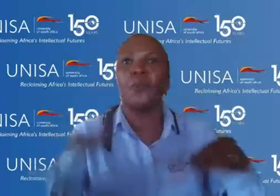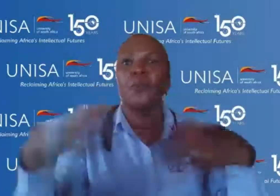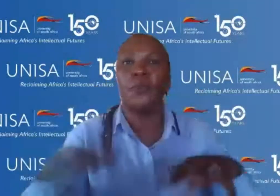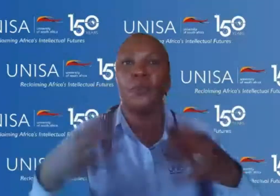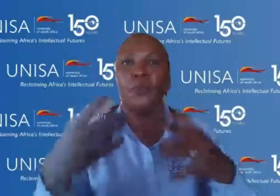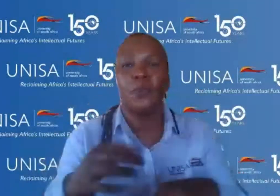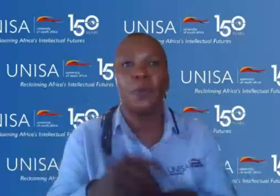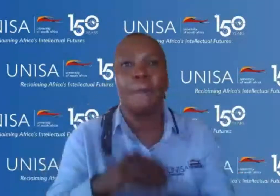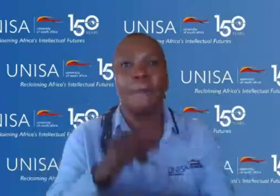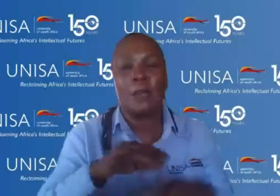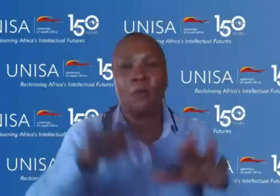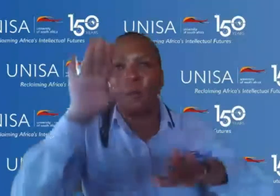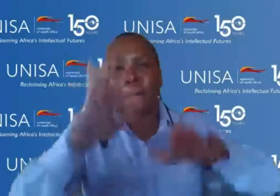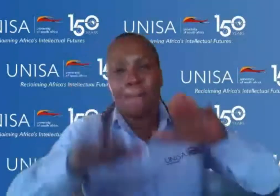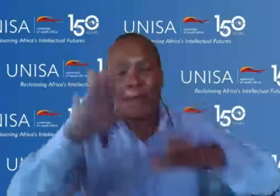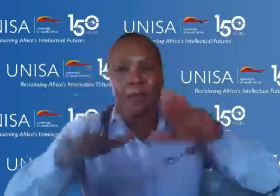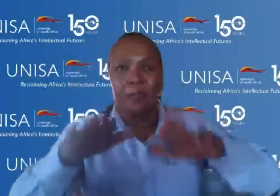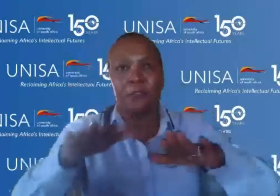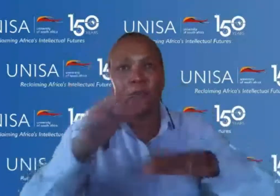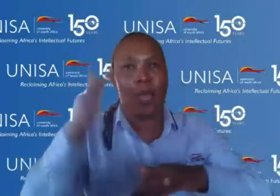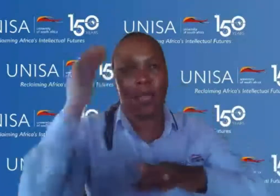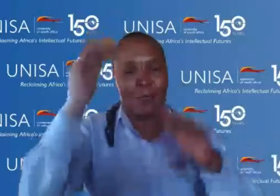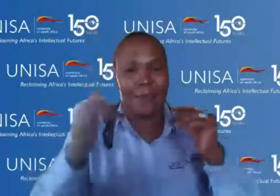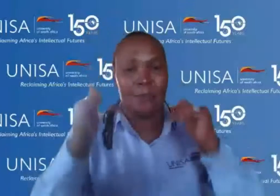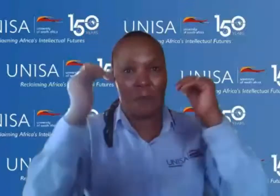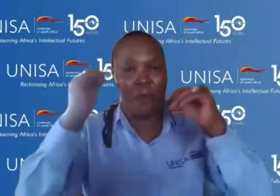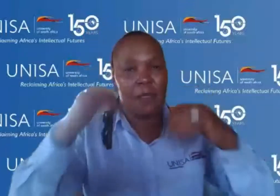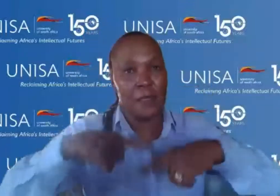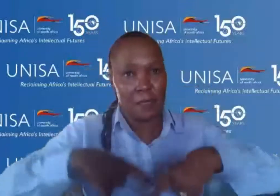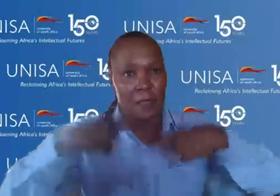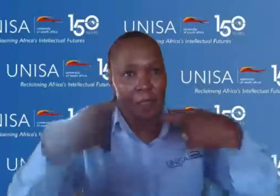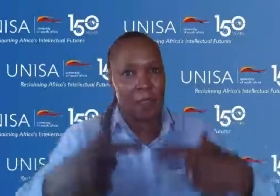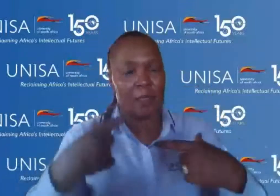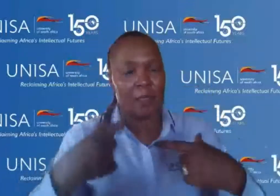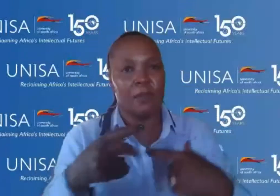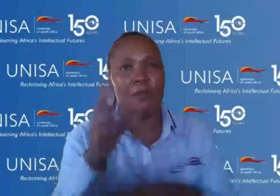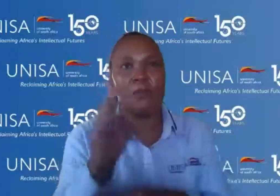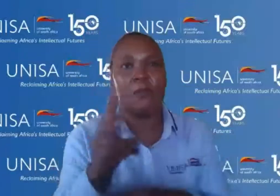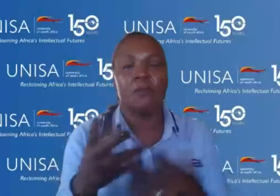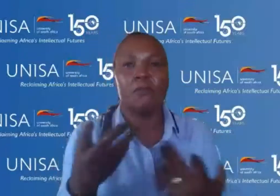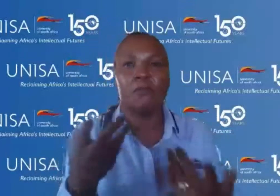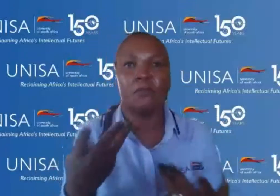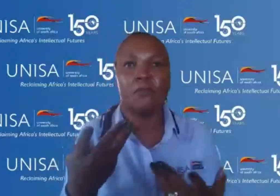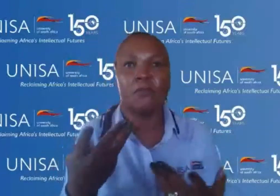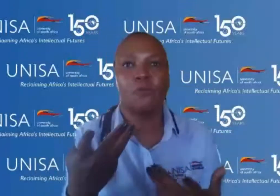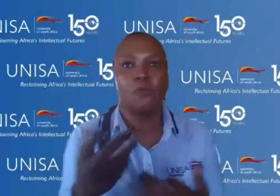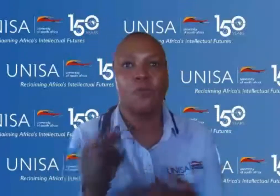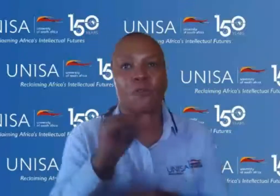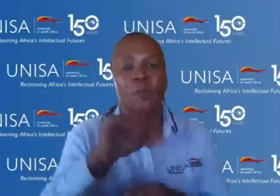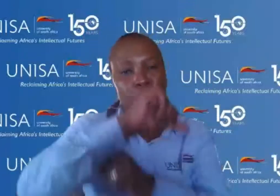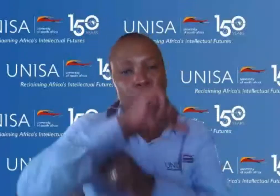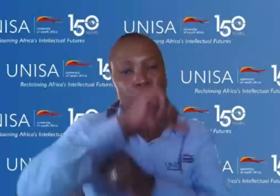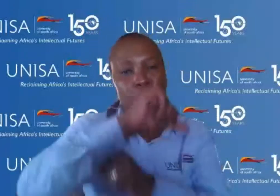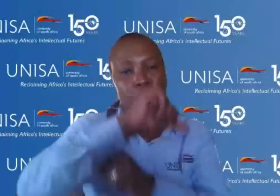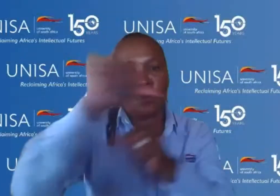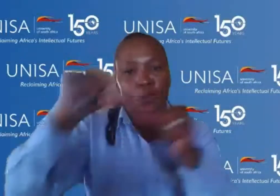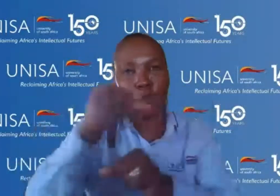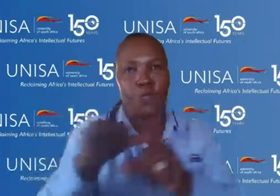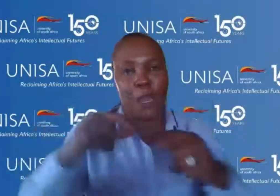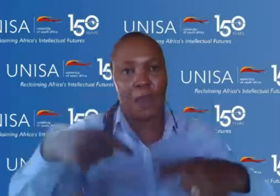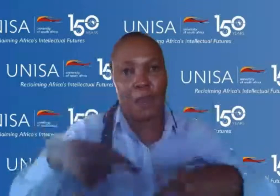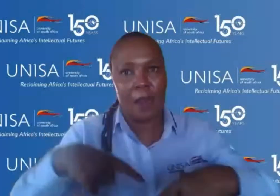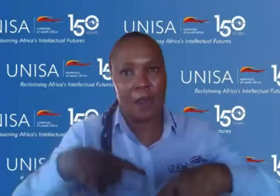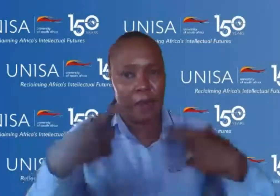balance now your academic life and you know, over to your social life. So what is important is that